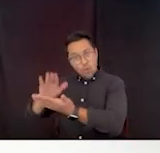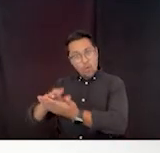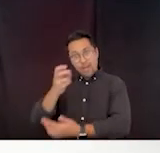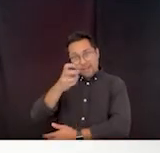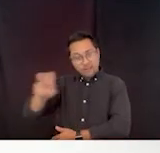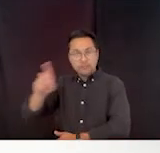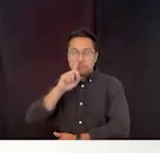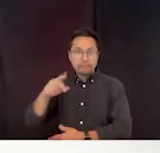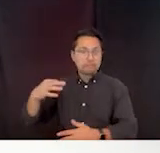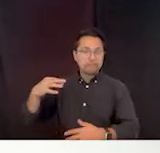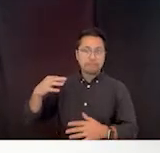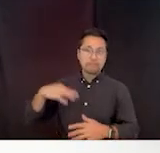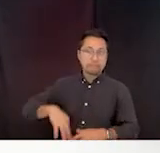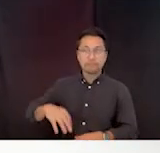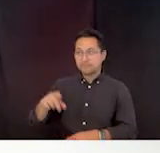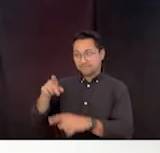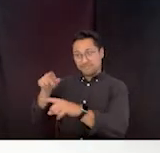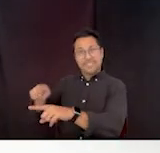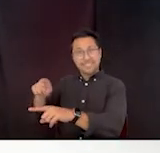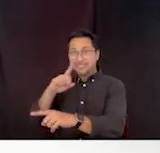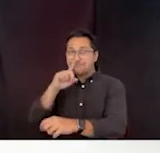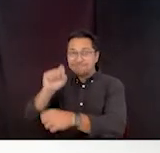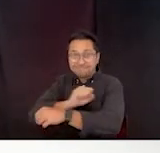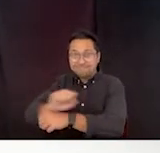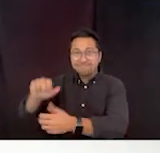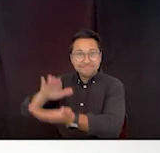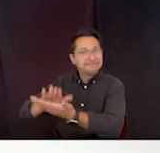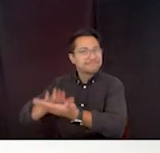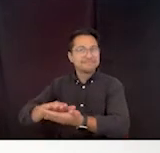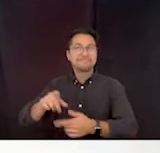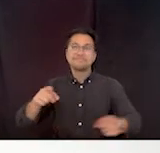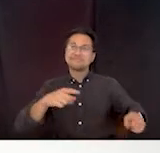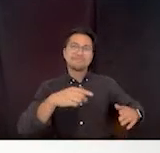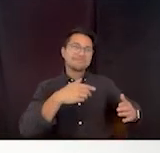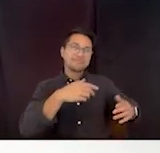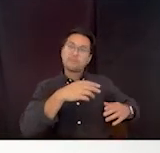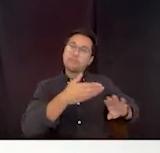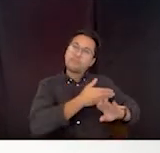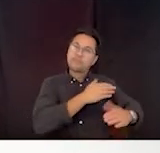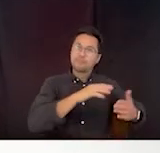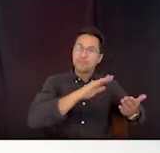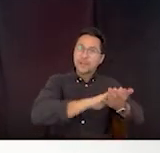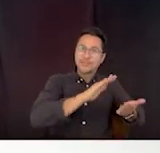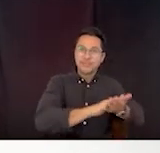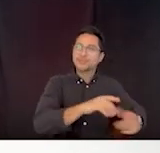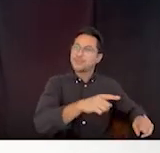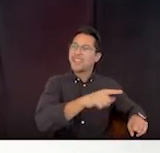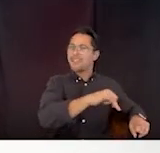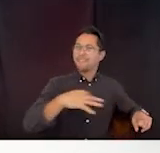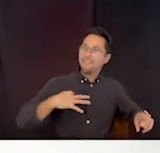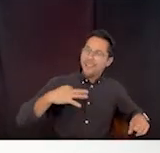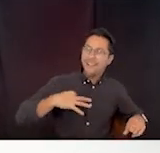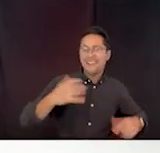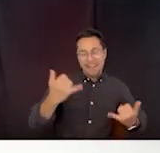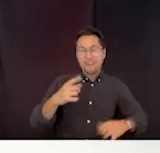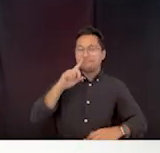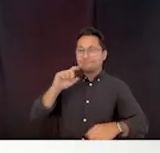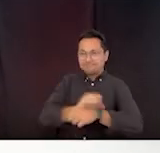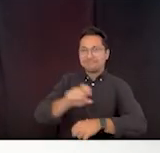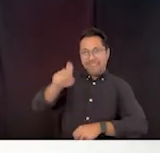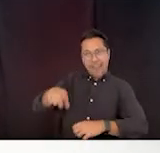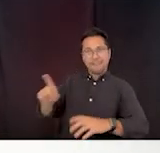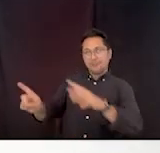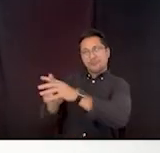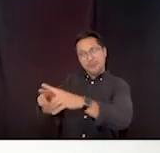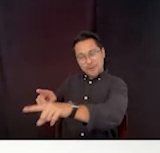like, you're in real school now, even if you've been in preschool. It didn't really count. It's voluntary. You didn't have to be there. Now you have to show up to school. You're in kindergarten.